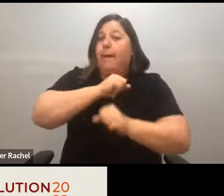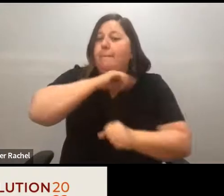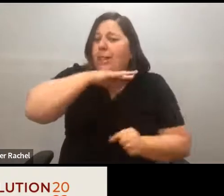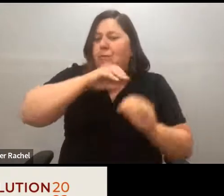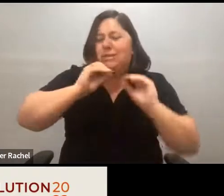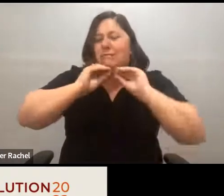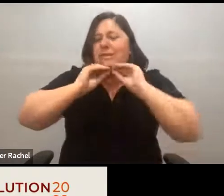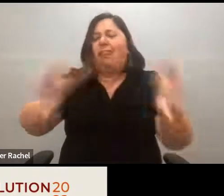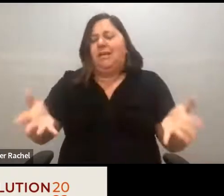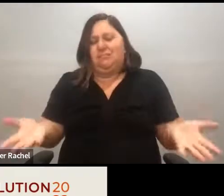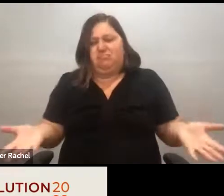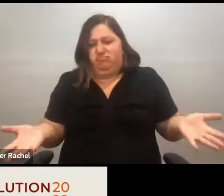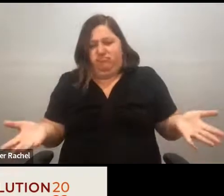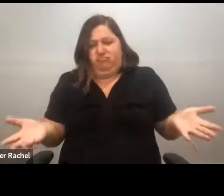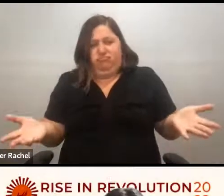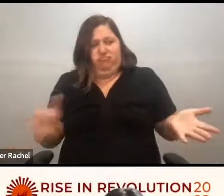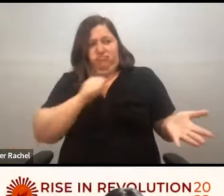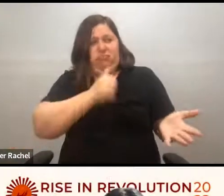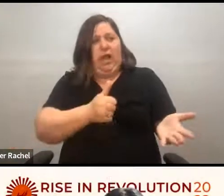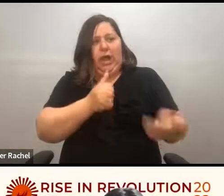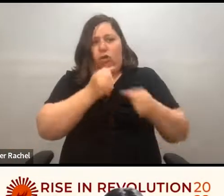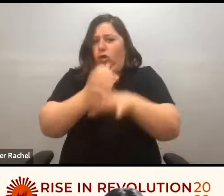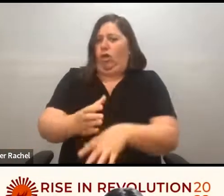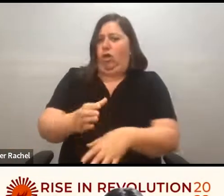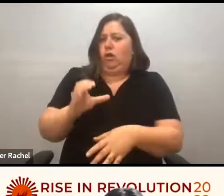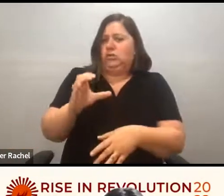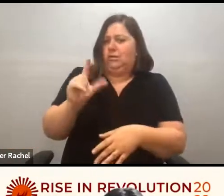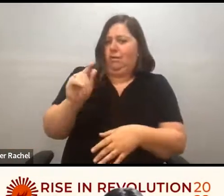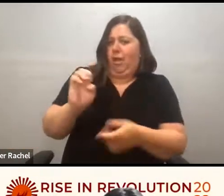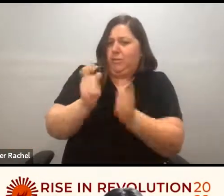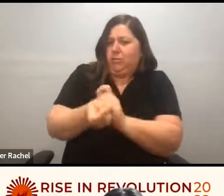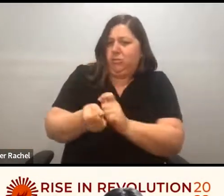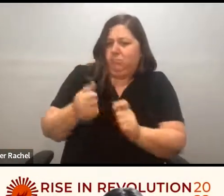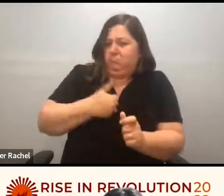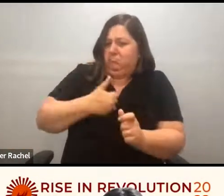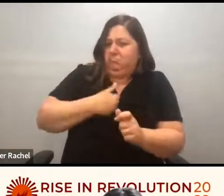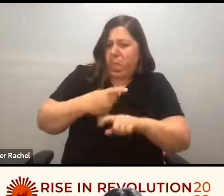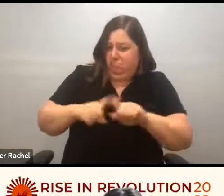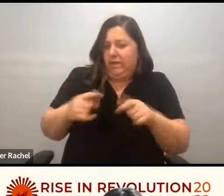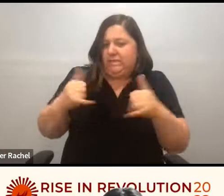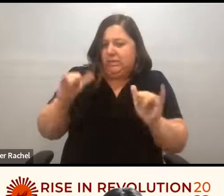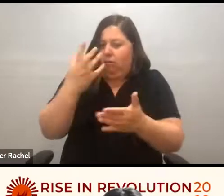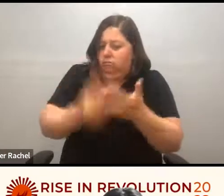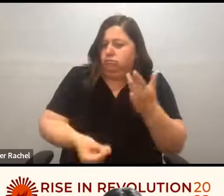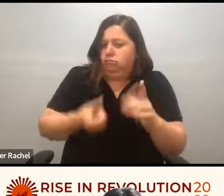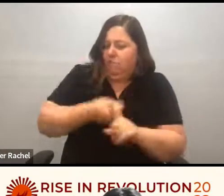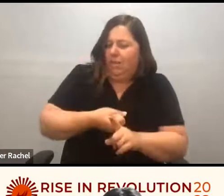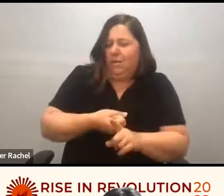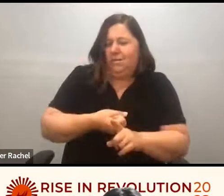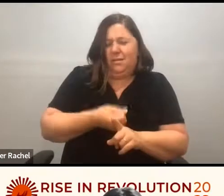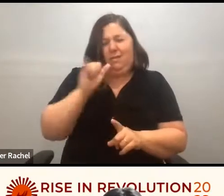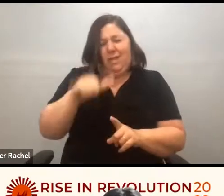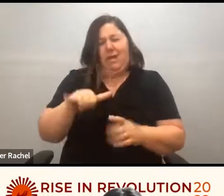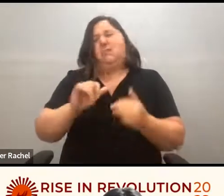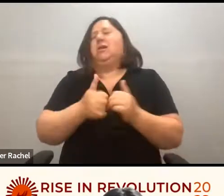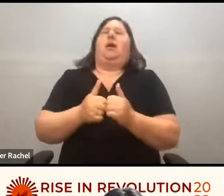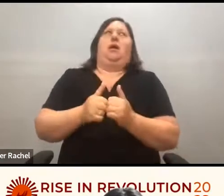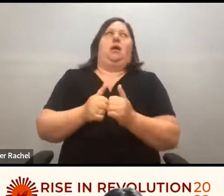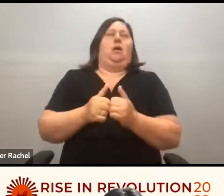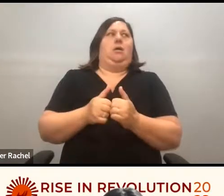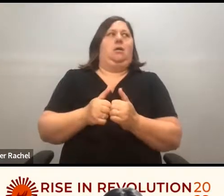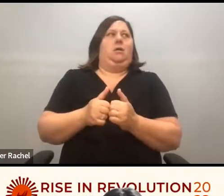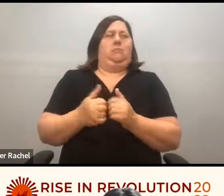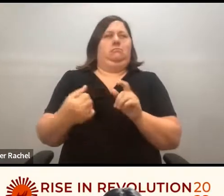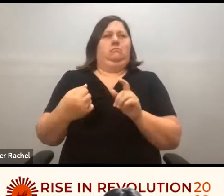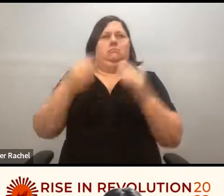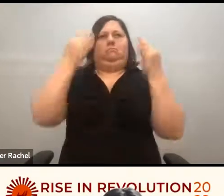to climate change and the world's global emissions. So that's in the second way in which it's informing how we approach climate